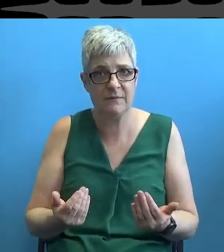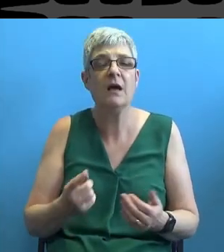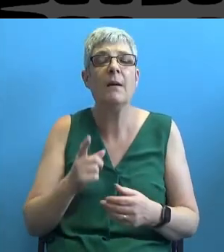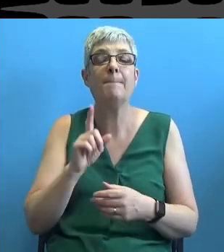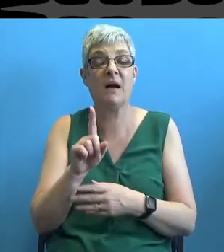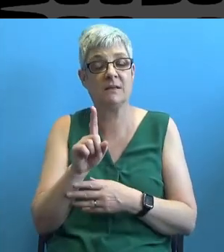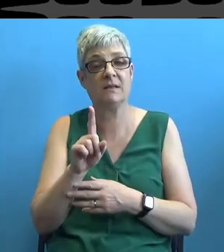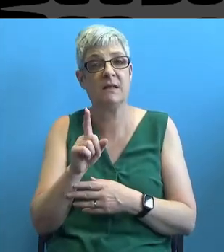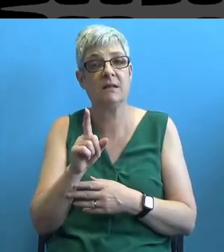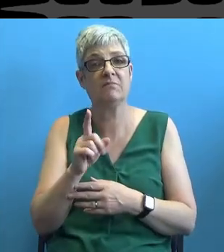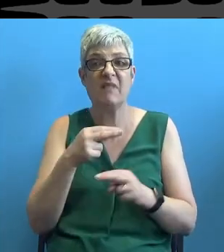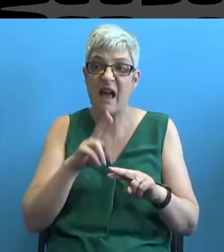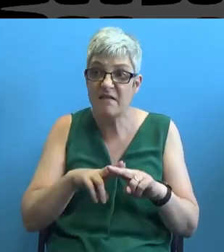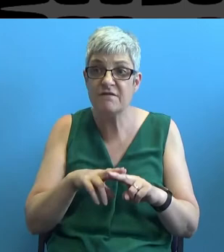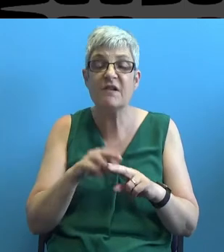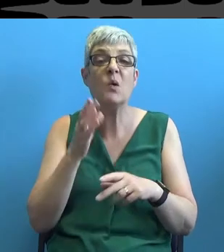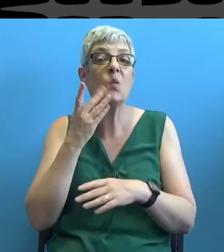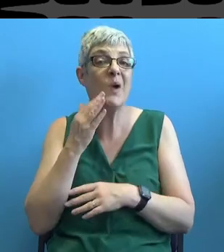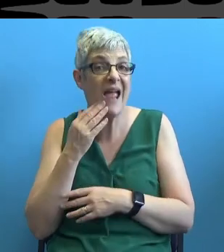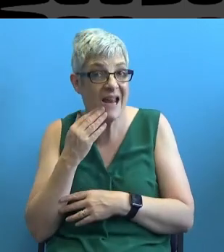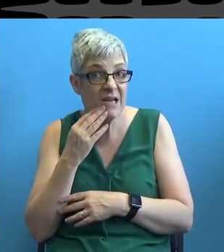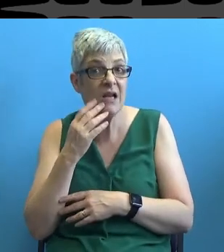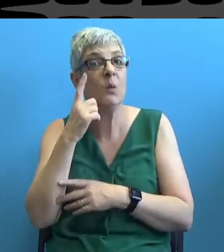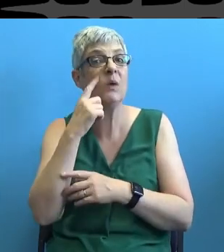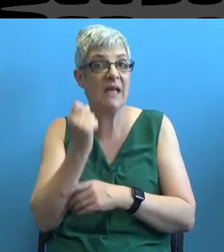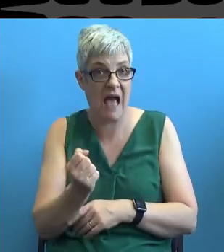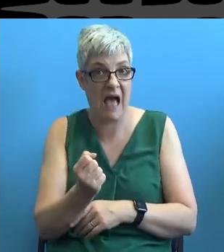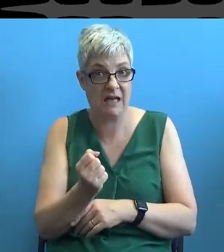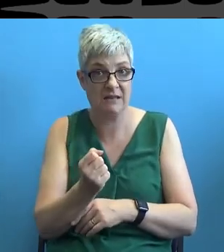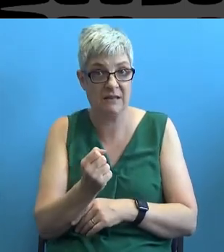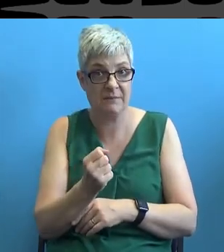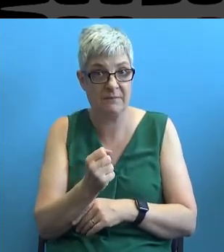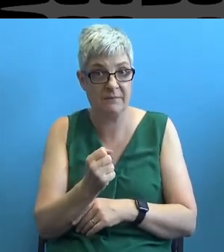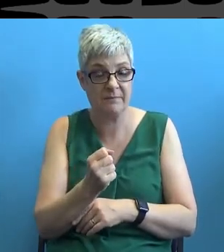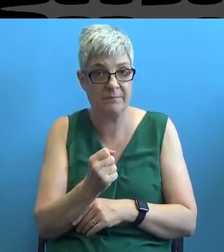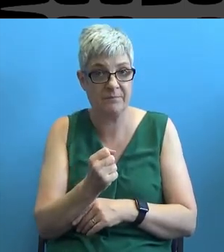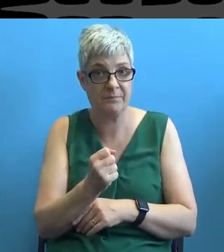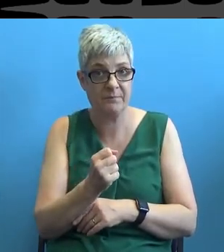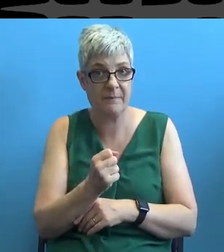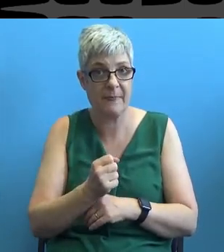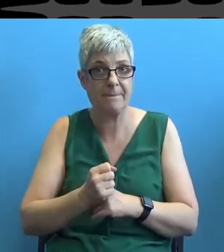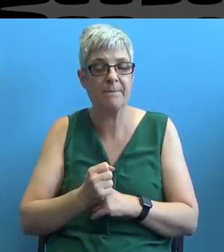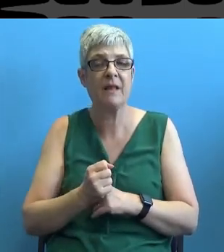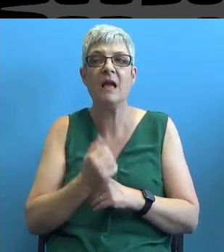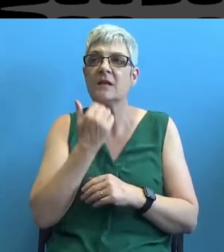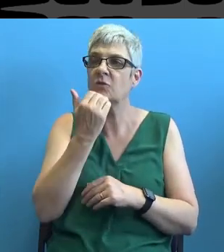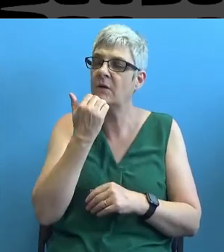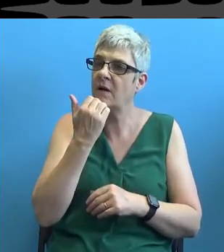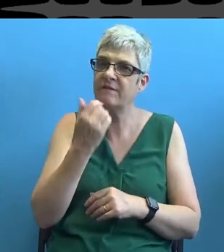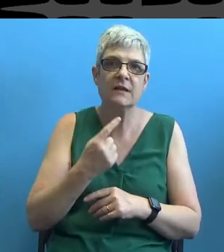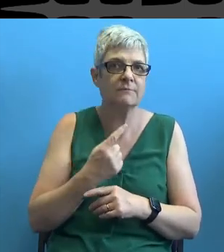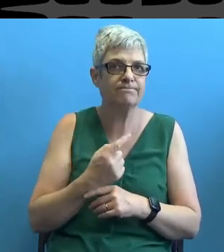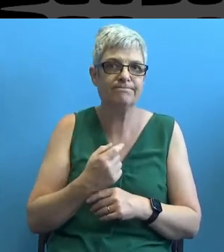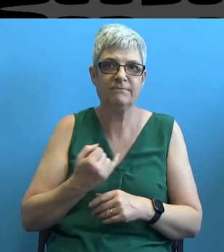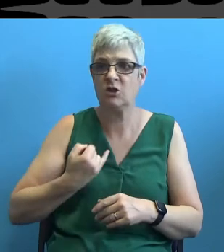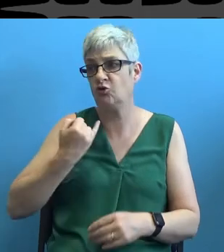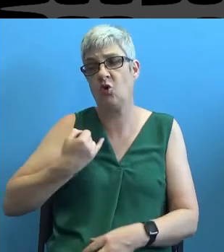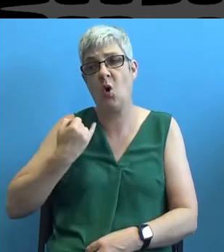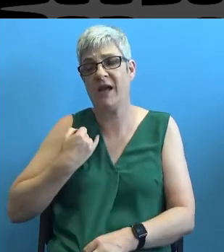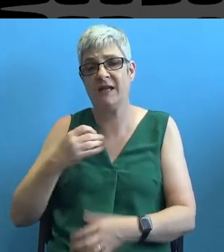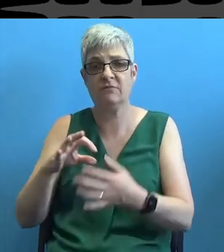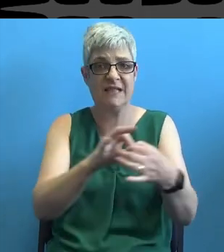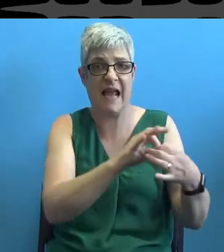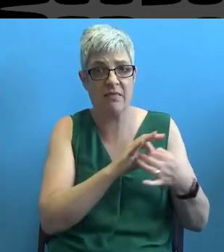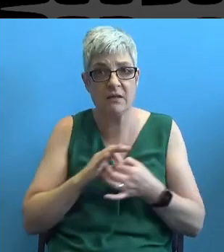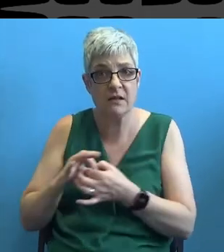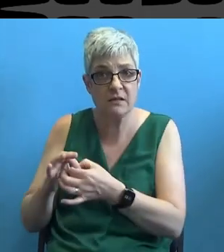But if and when it comes to a time when we can do something about it, it's not enough to enjoy the